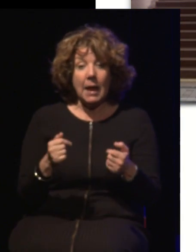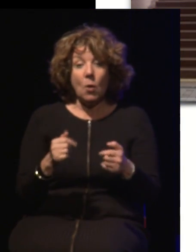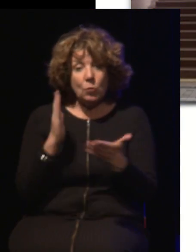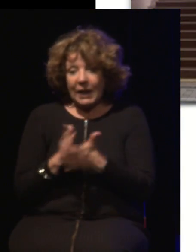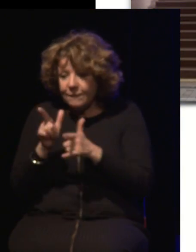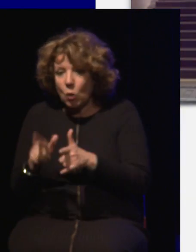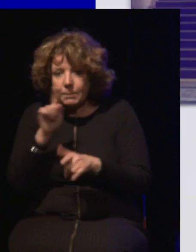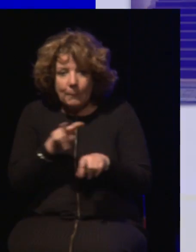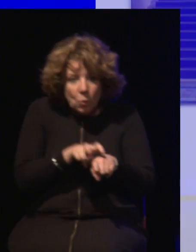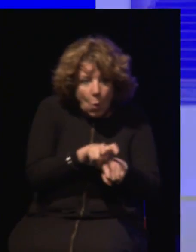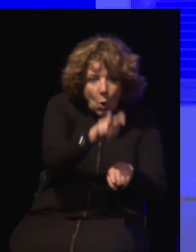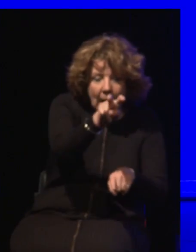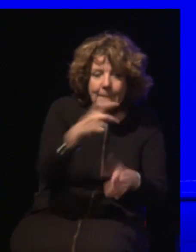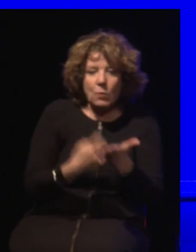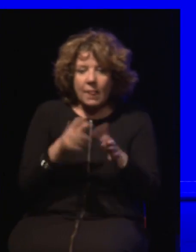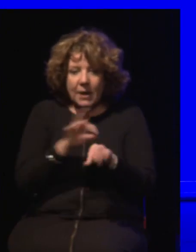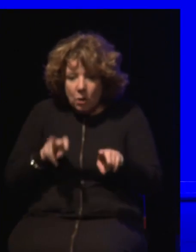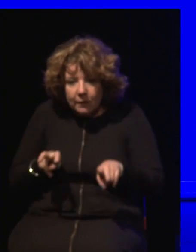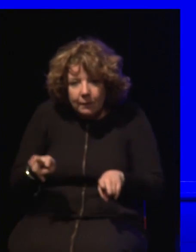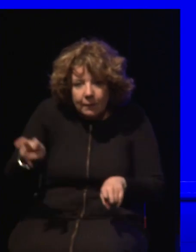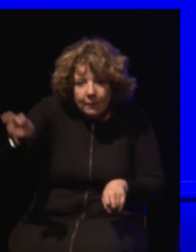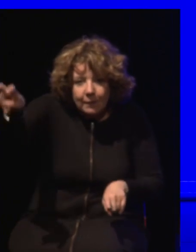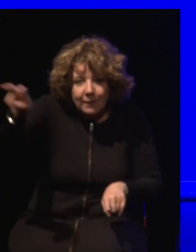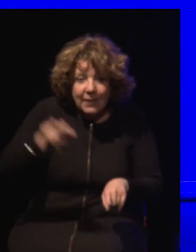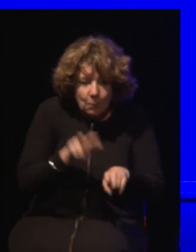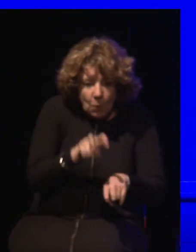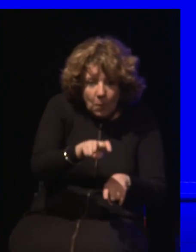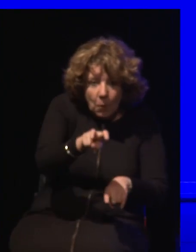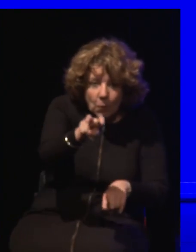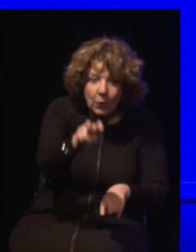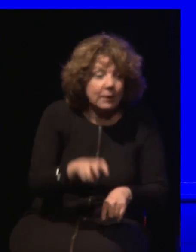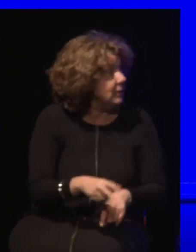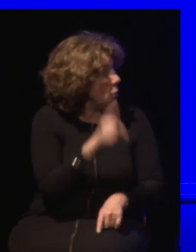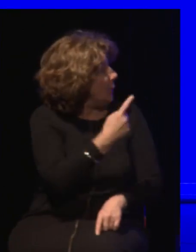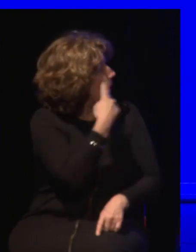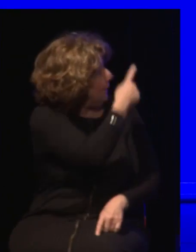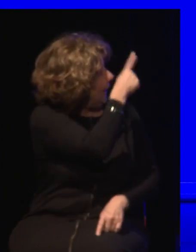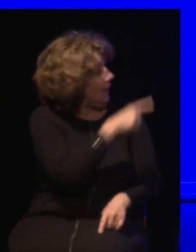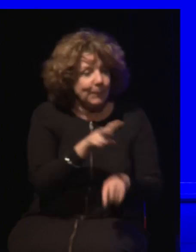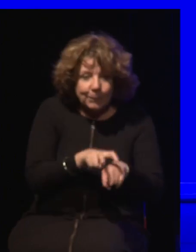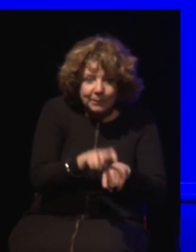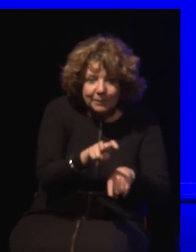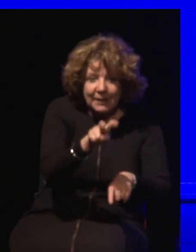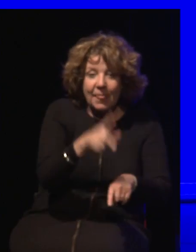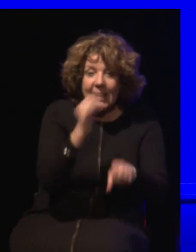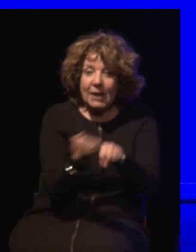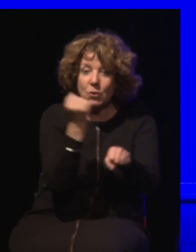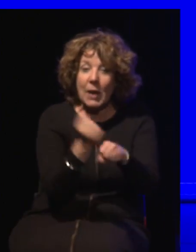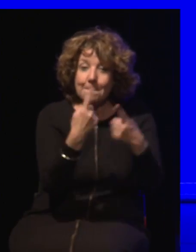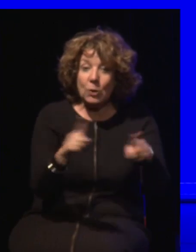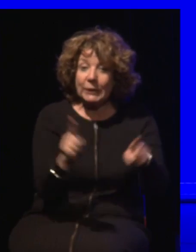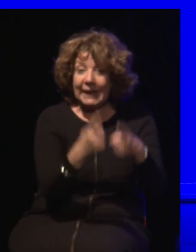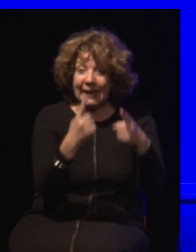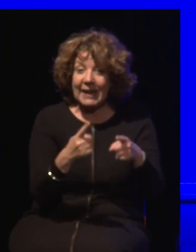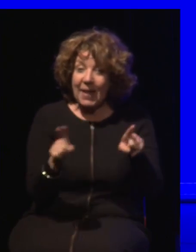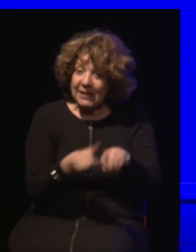escalator. By placing tactile piano keys onto the stairs, people could create music as they walked and burn a few